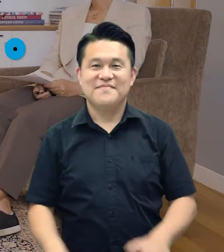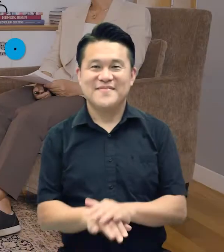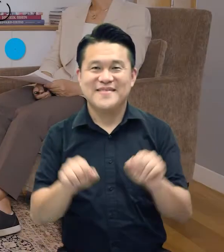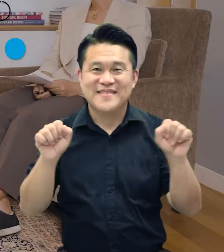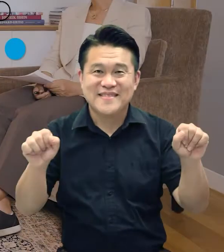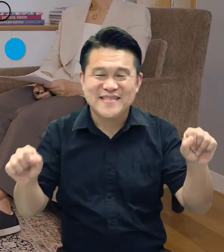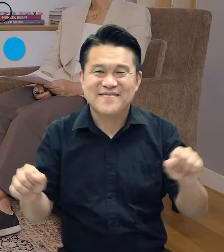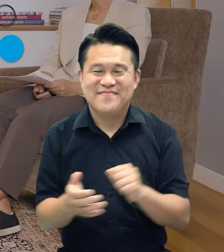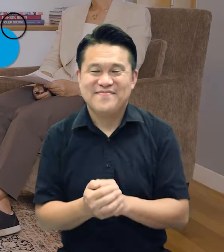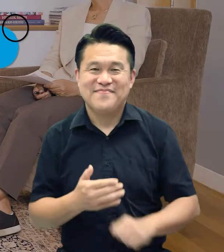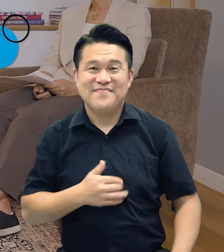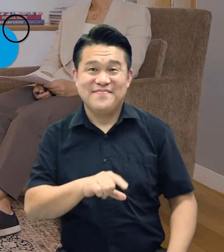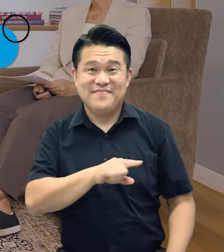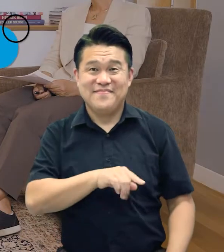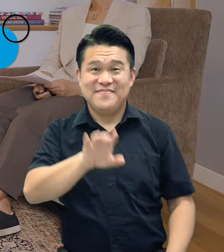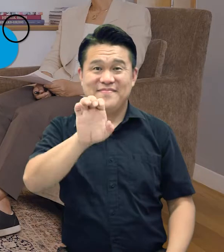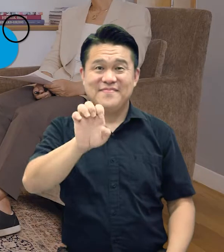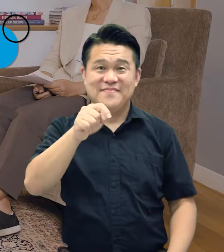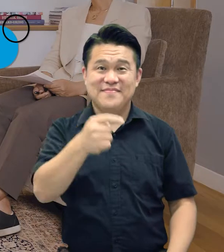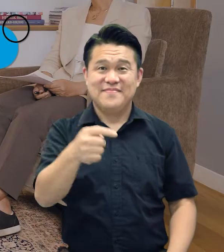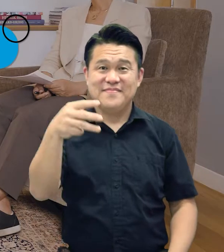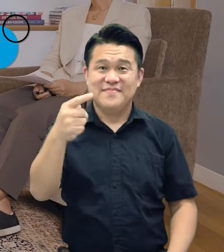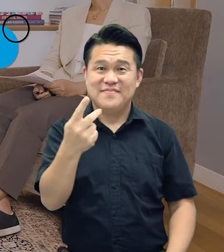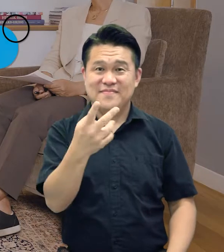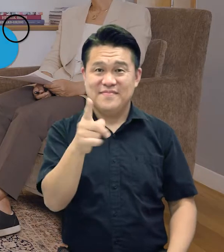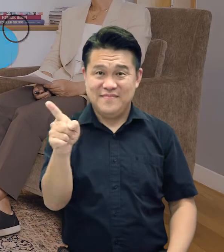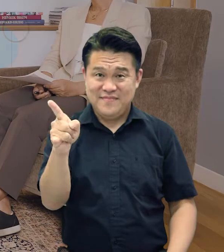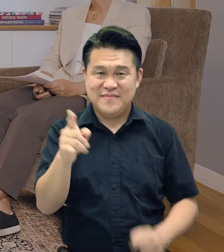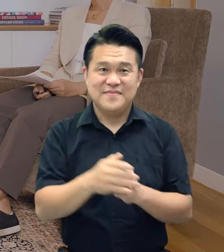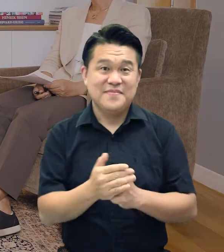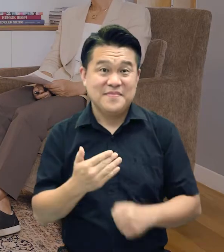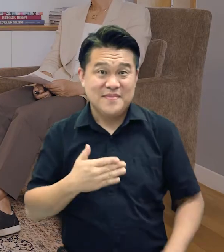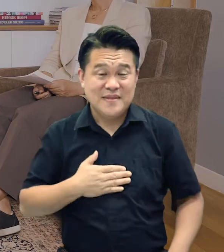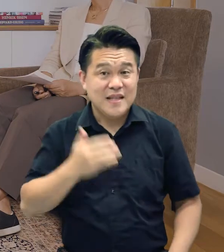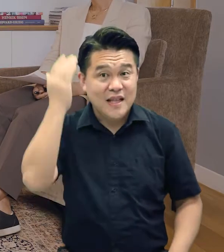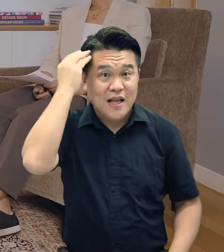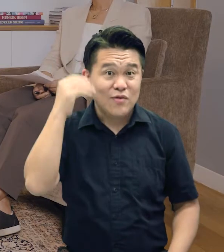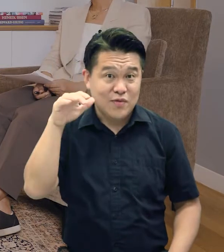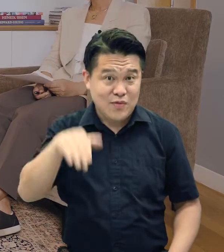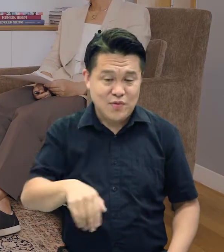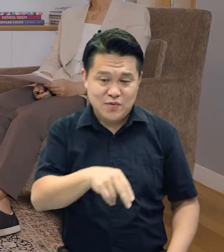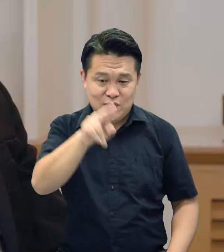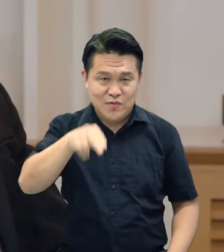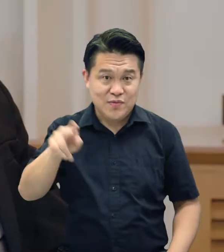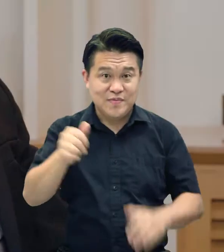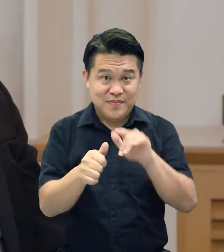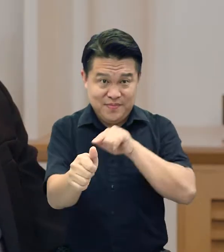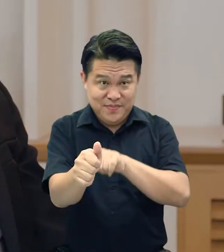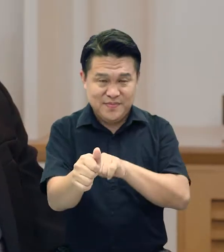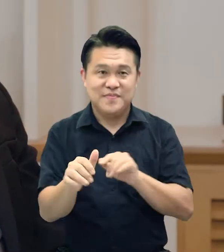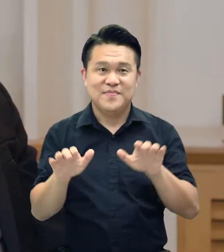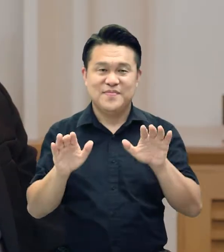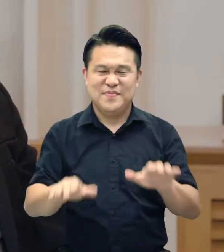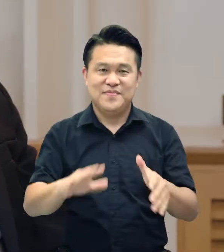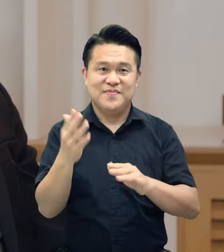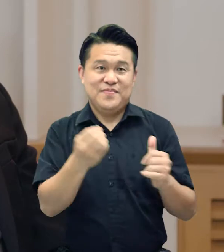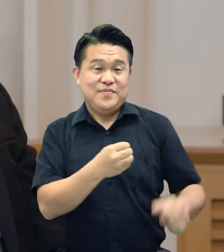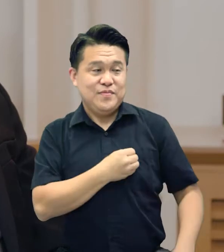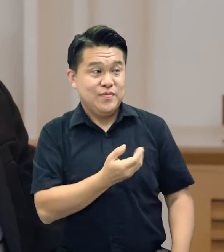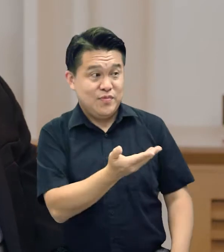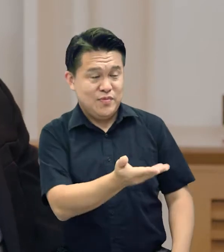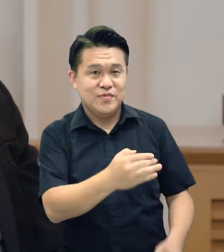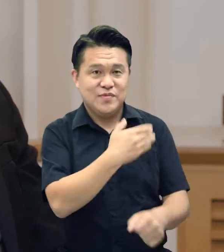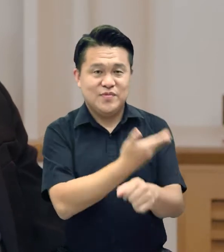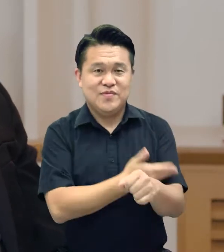My name is Frode Solberg. I'm the Norwegian ambassador to the Republic of Korea. And today I have